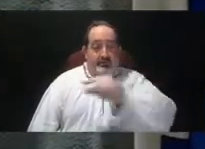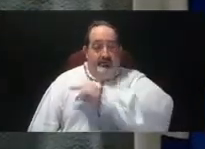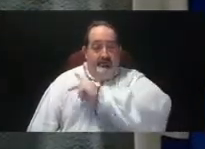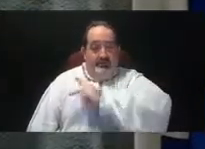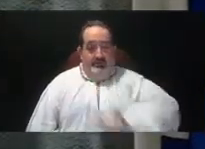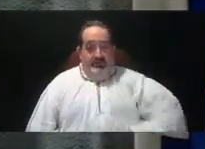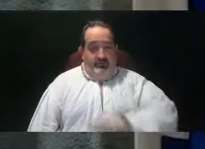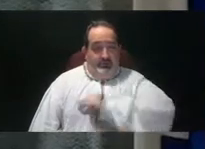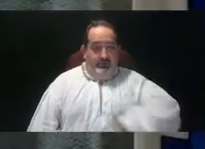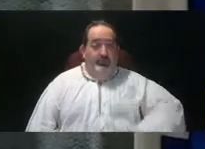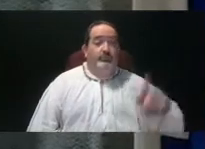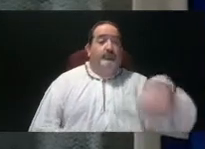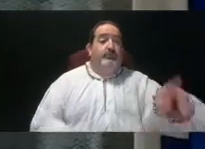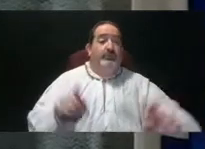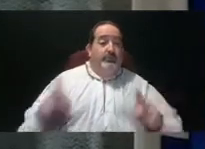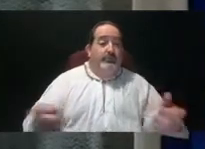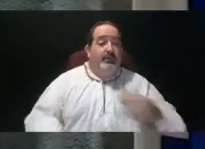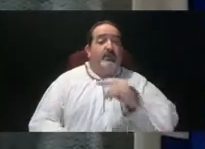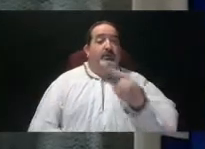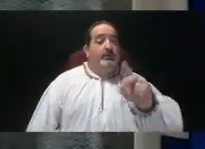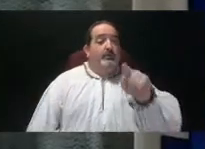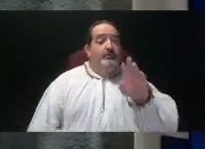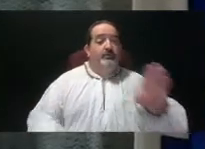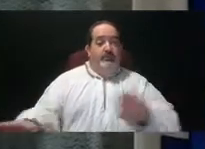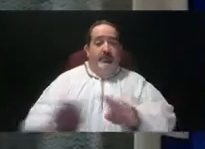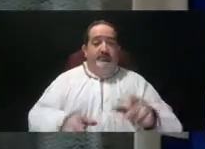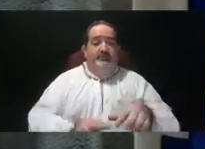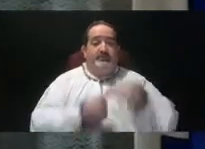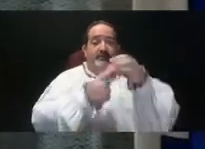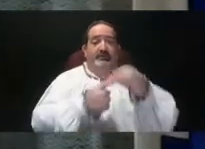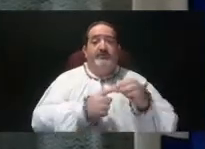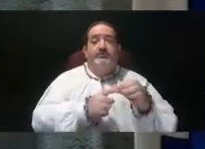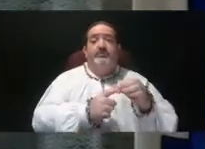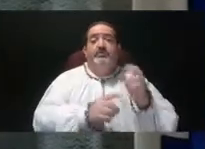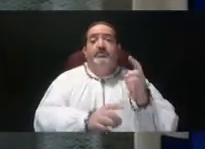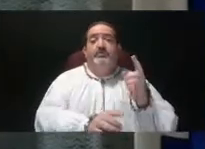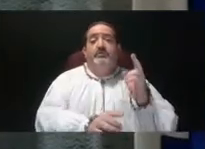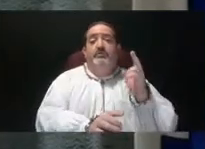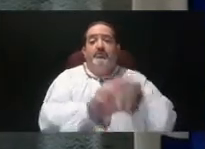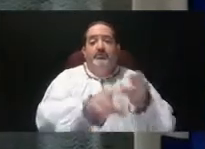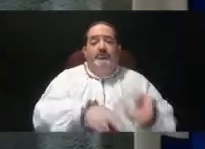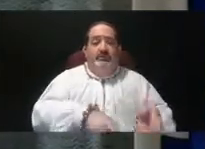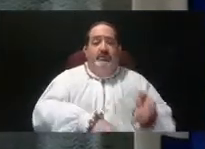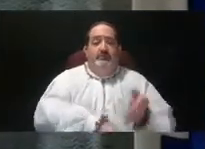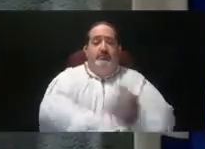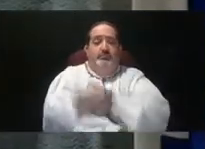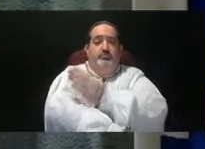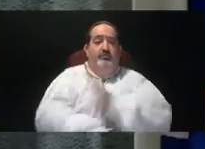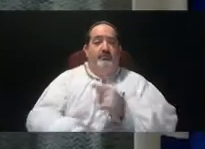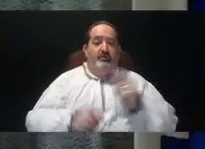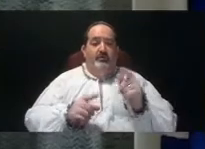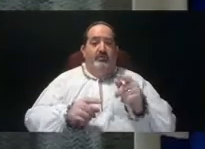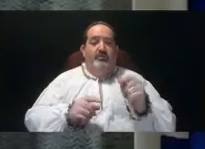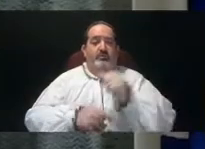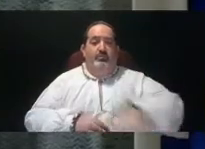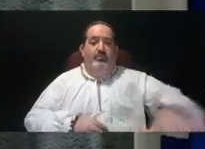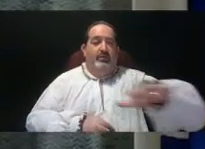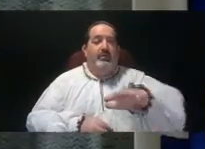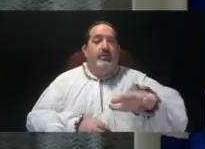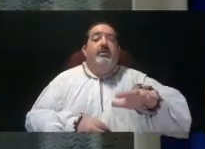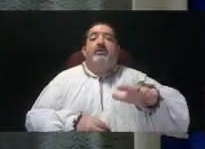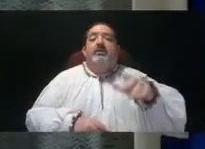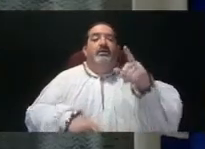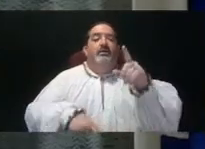There are those within the kingdom whose noble demeanor and special contributions have enriched our realm in ways indefinable within the